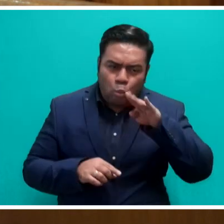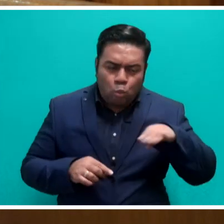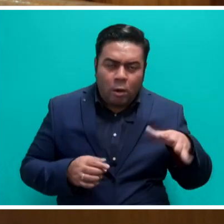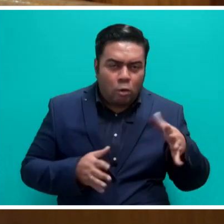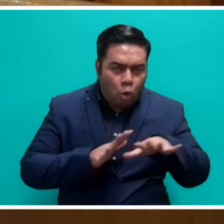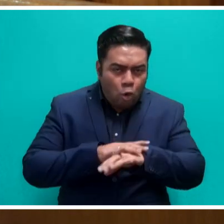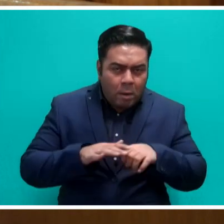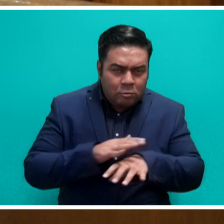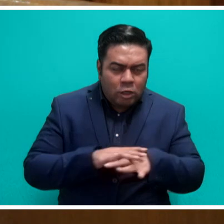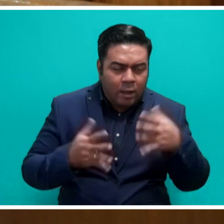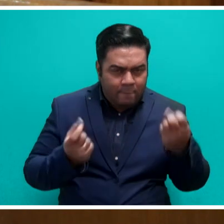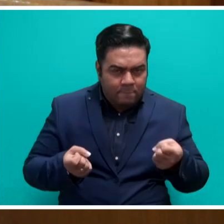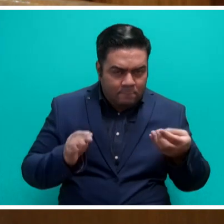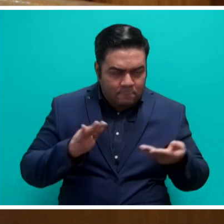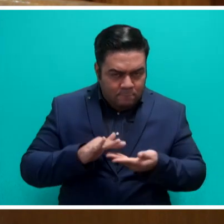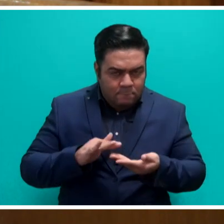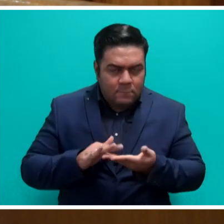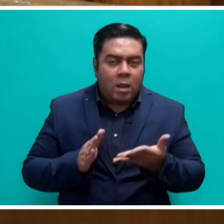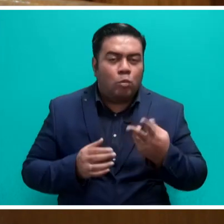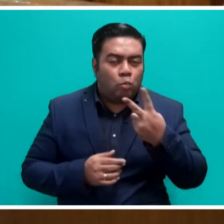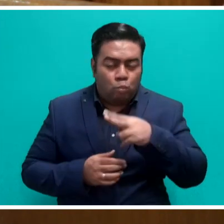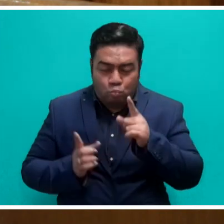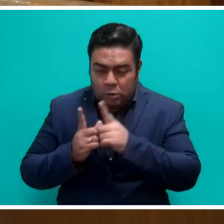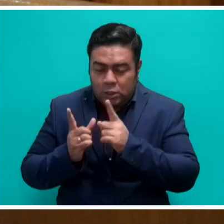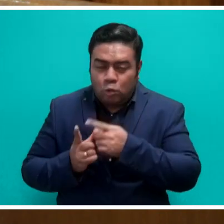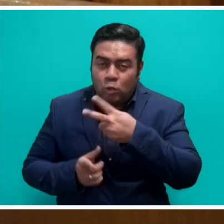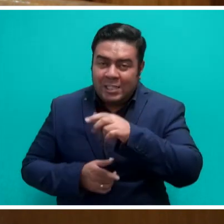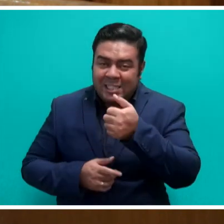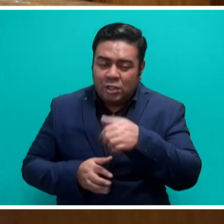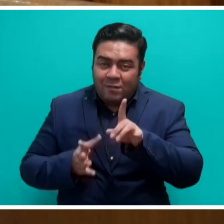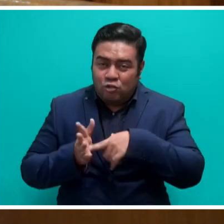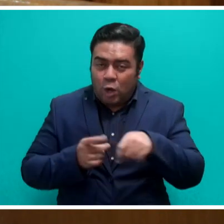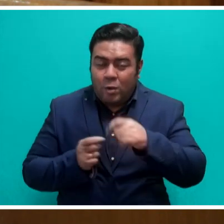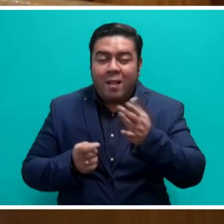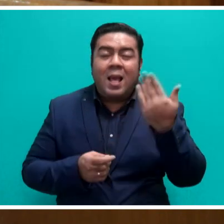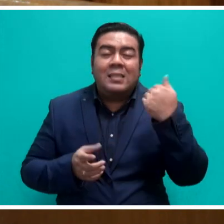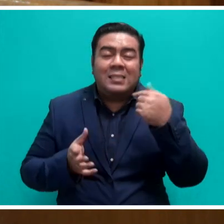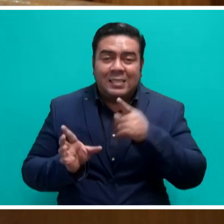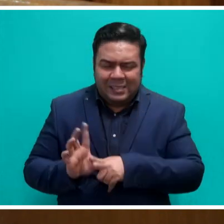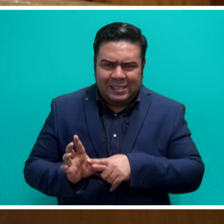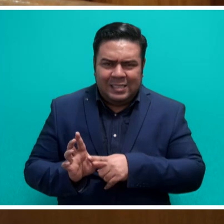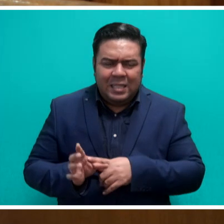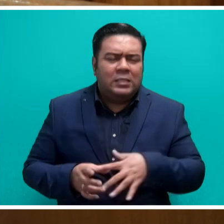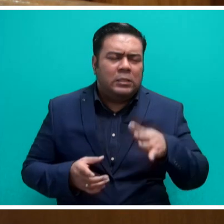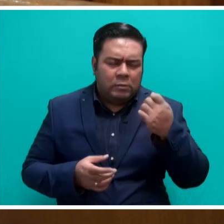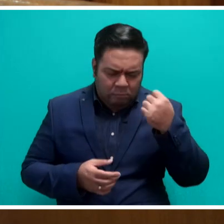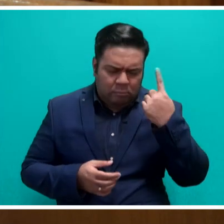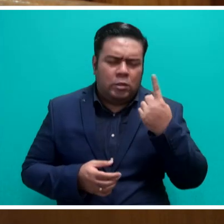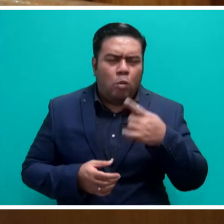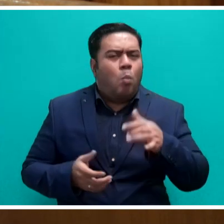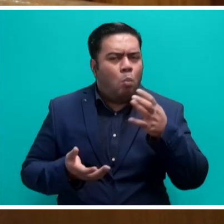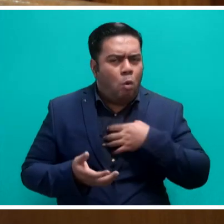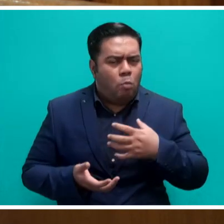During its meetings on the 18th and 26th of January of last year, the COC considered serious